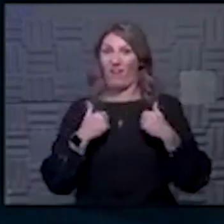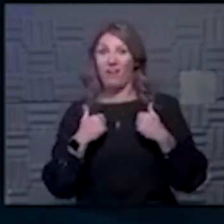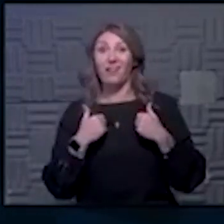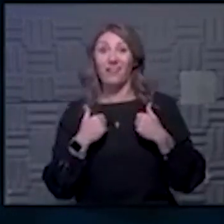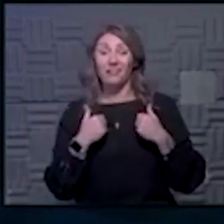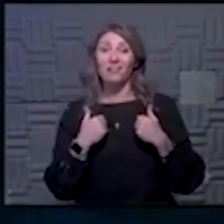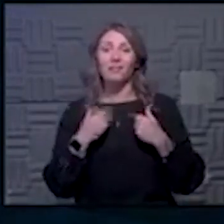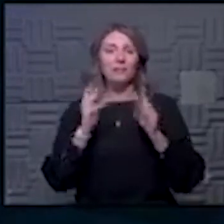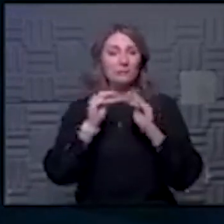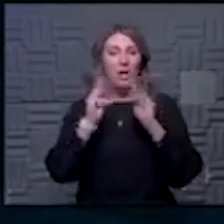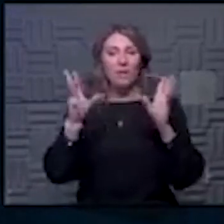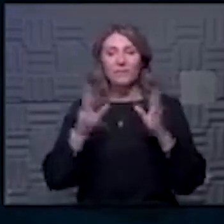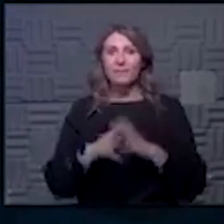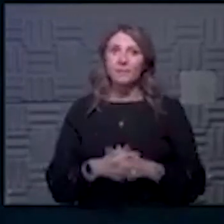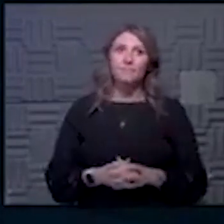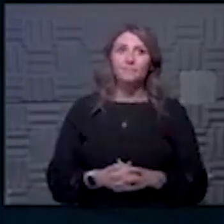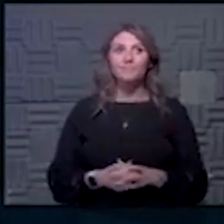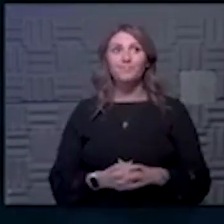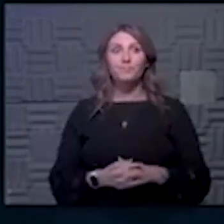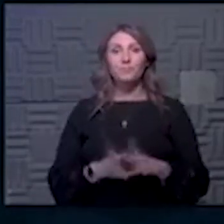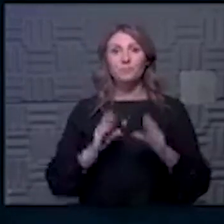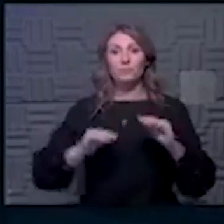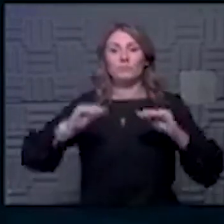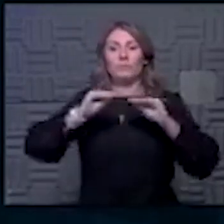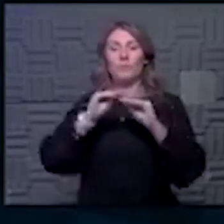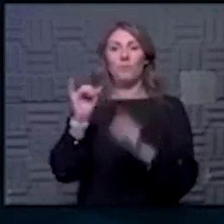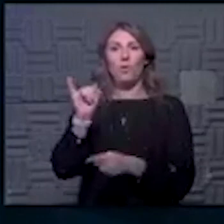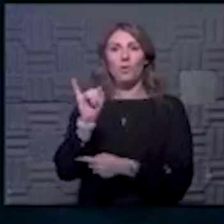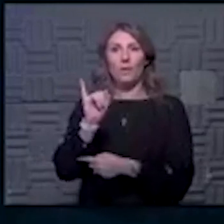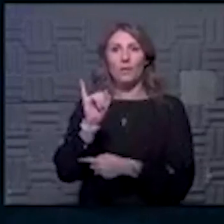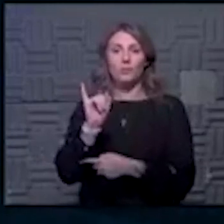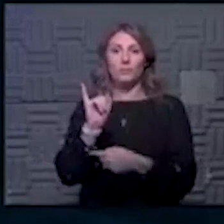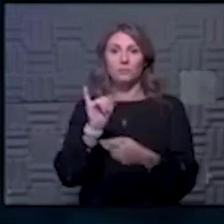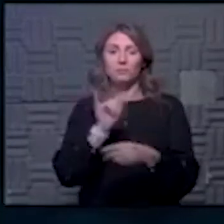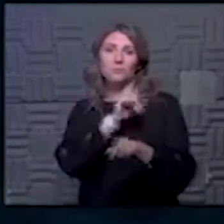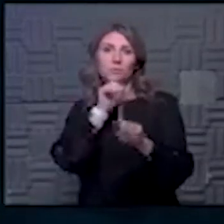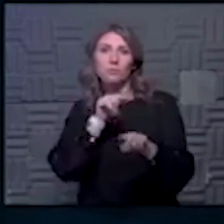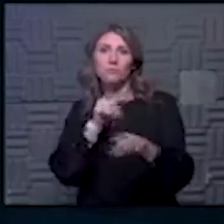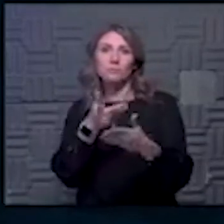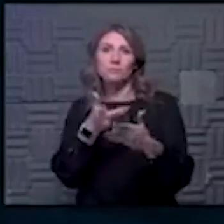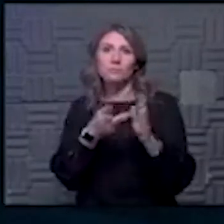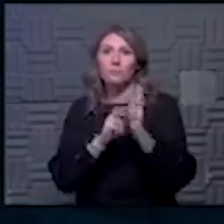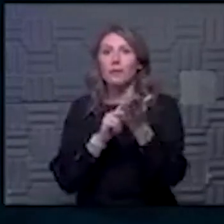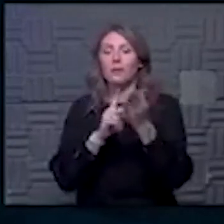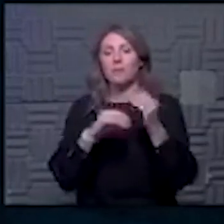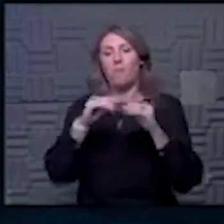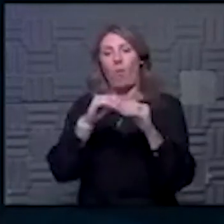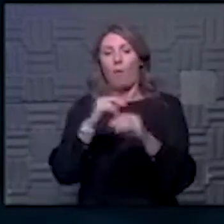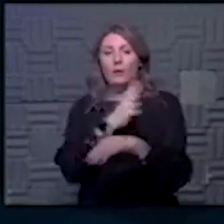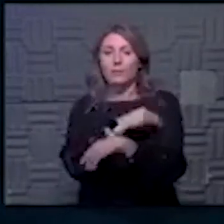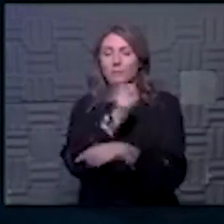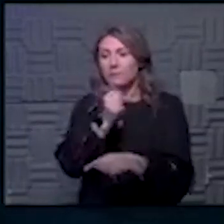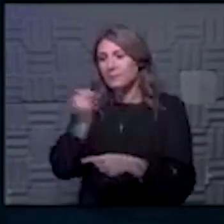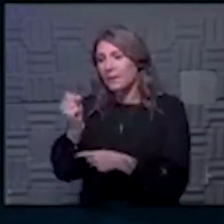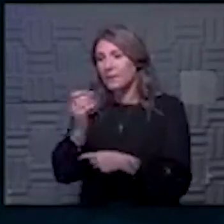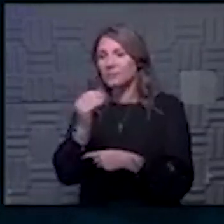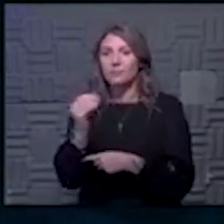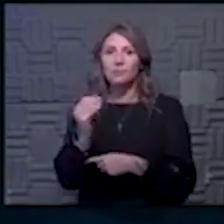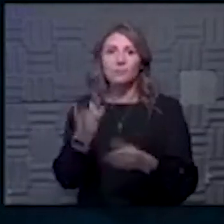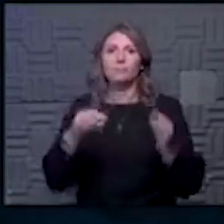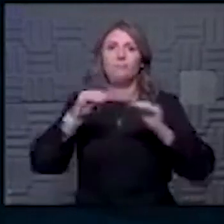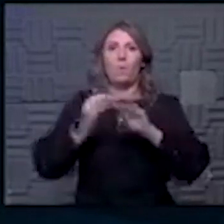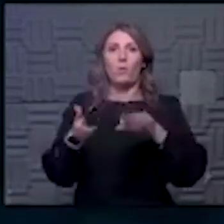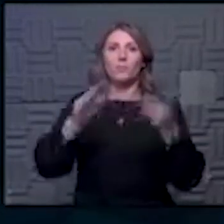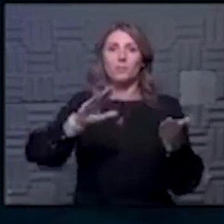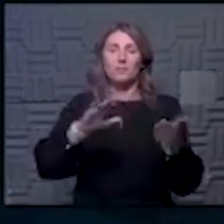And obviously, the more infections generally results in more hospitalizations and more deaths, which is exactly what we don't want